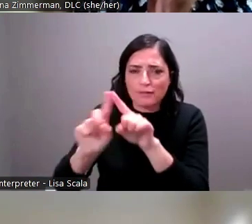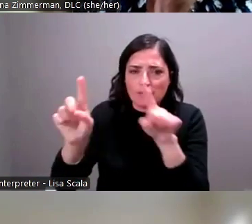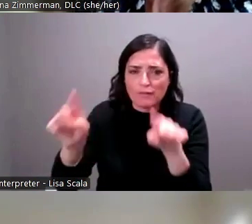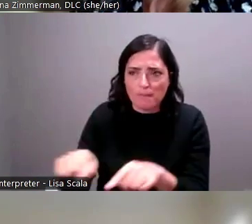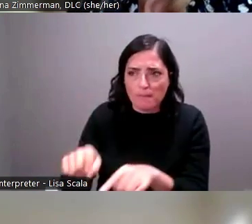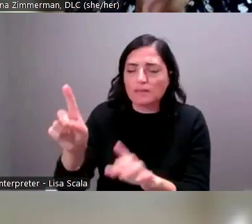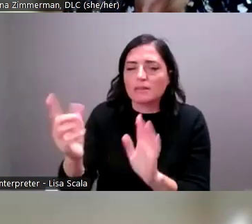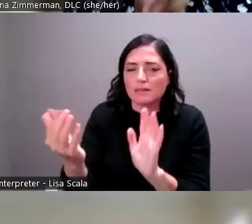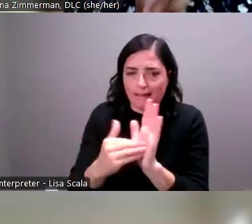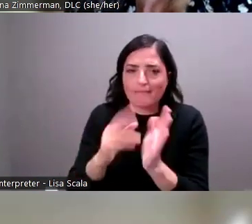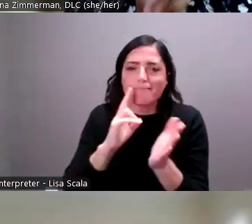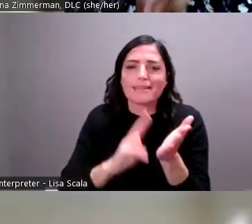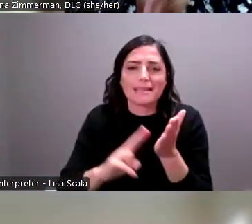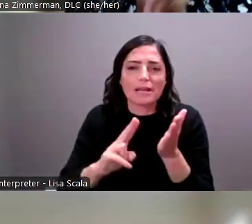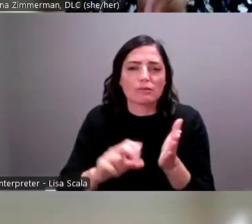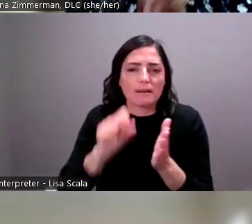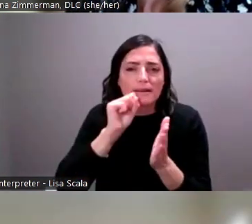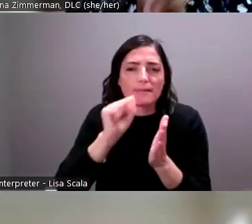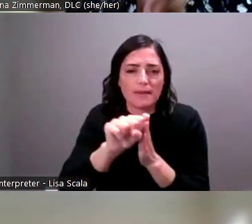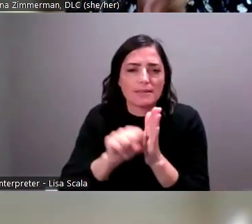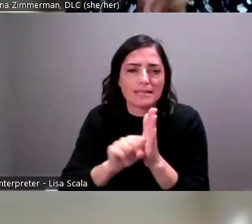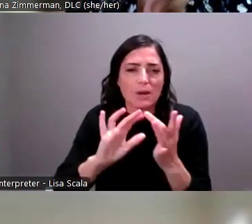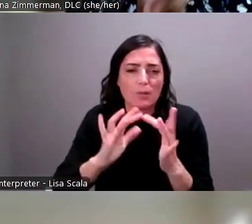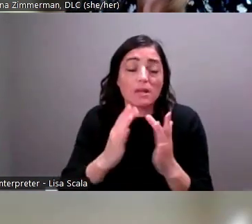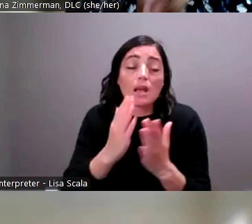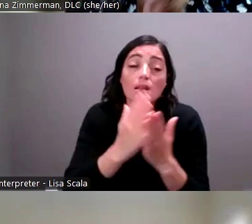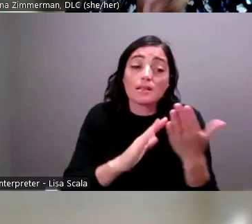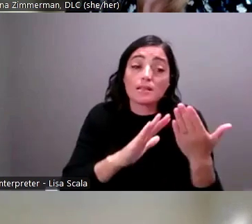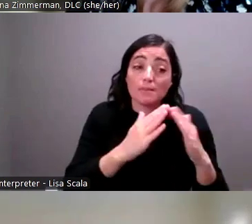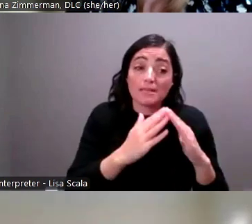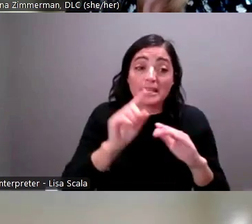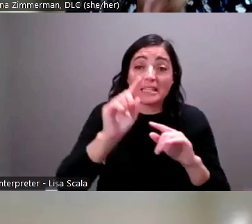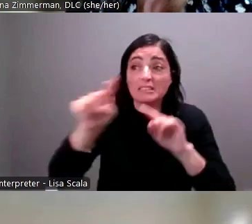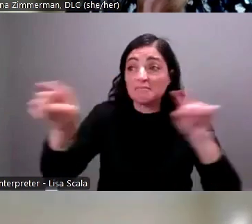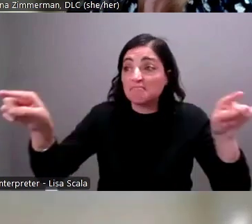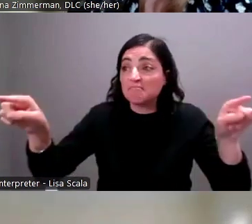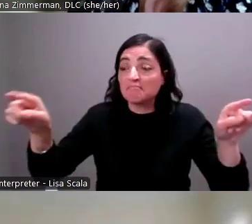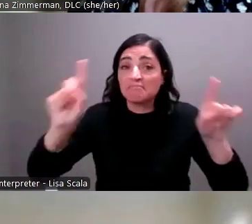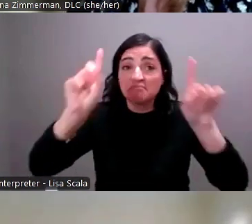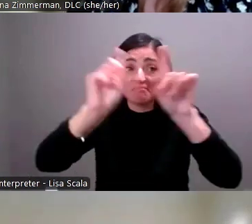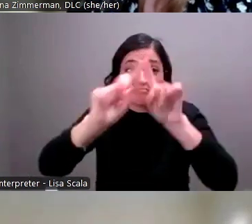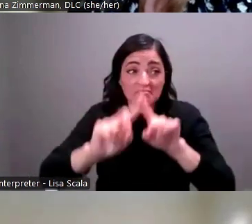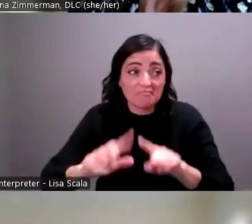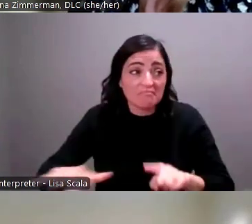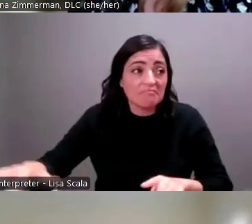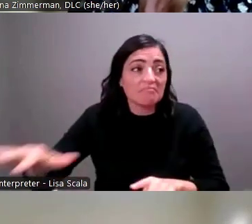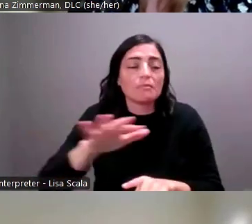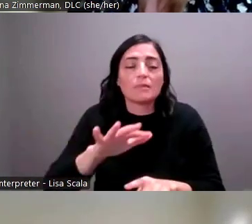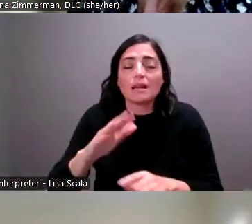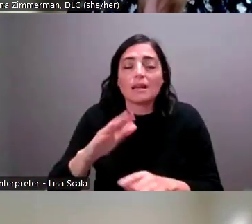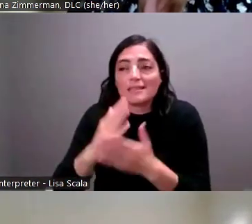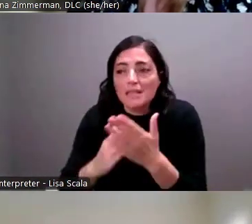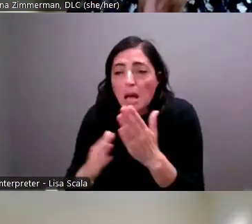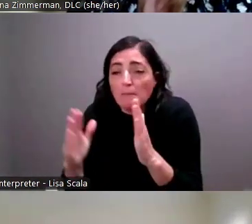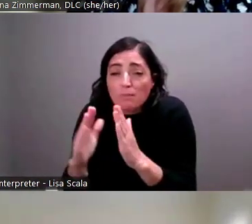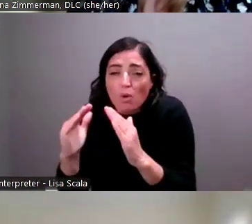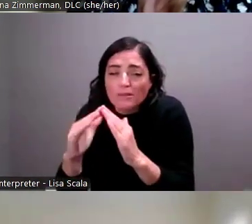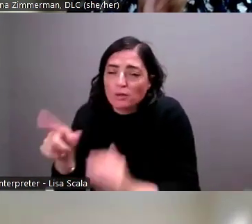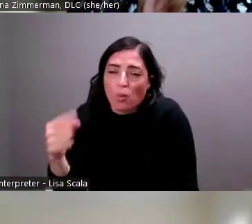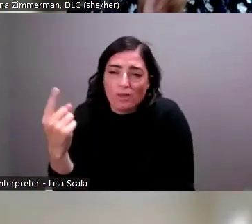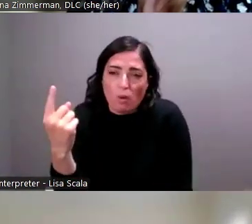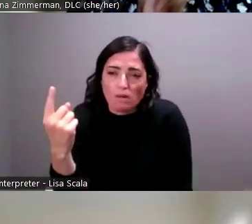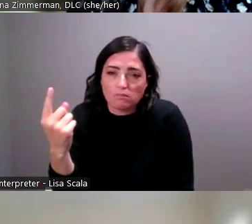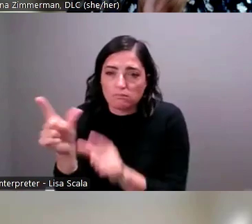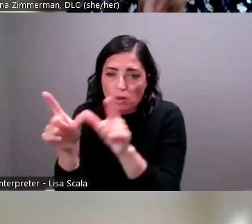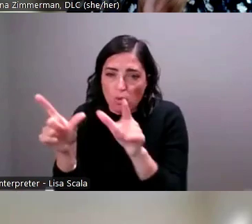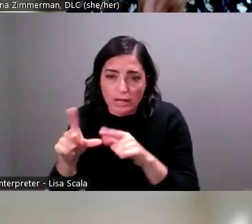State's website. Some cities have various locations. Some smaller towns only have one. And